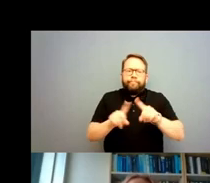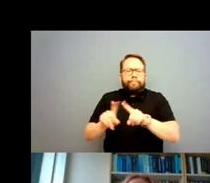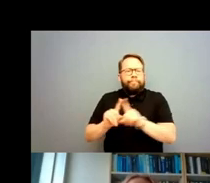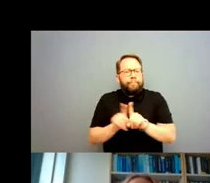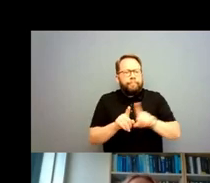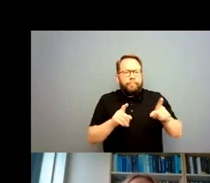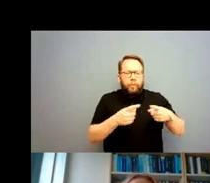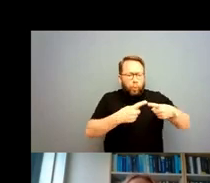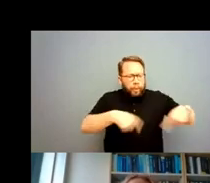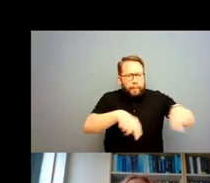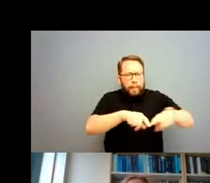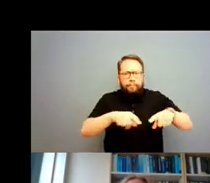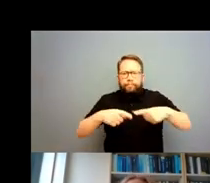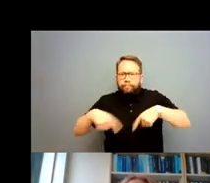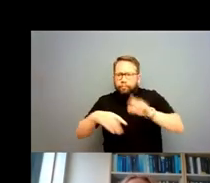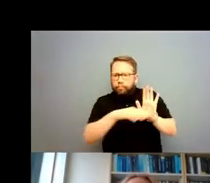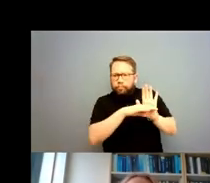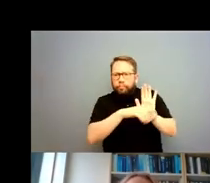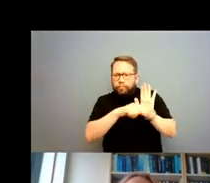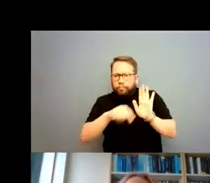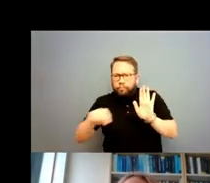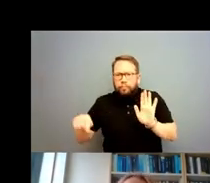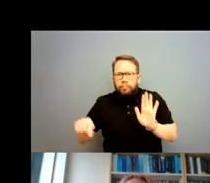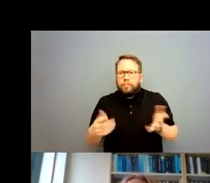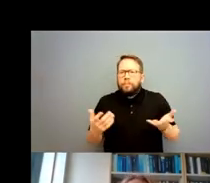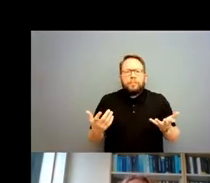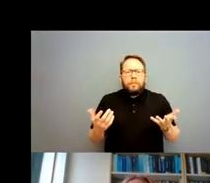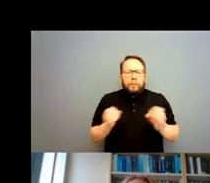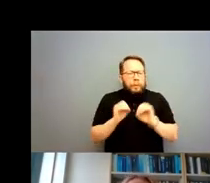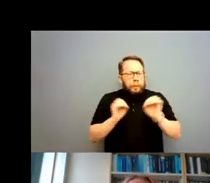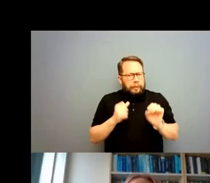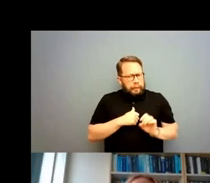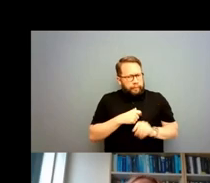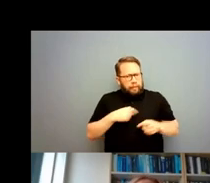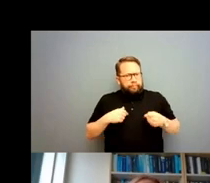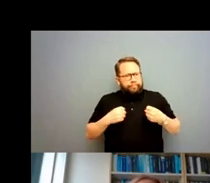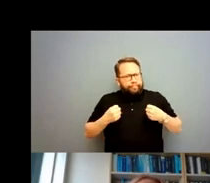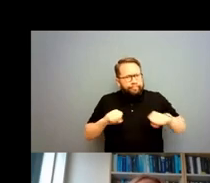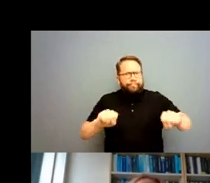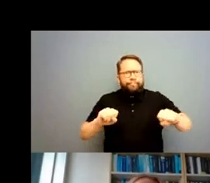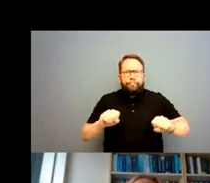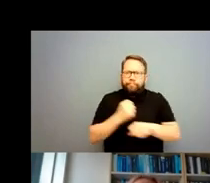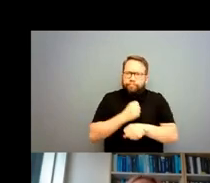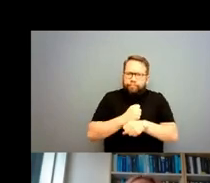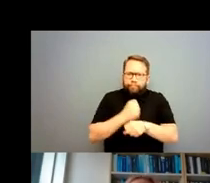do advice and we do dialogue, but there are other parts of the UN system that